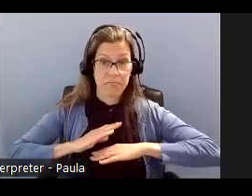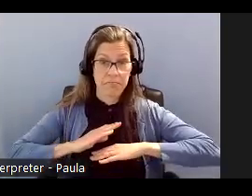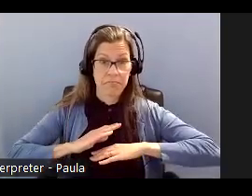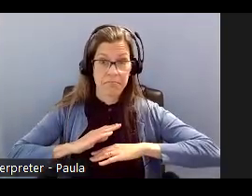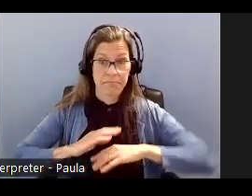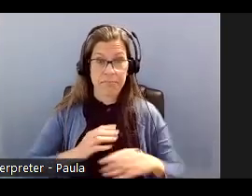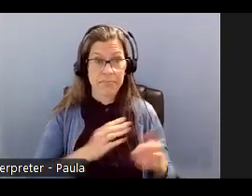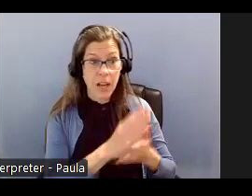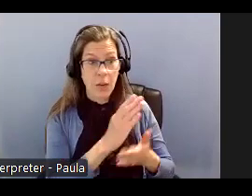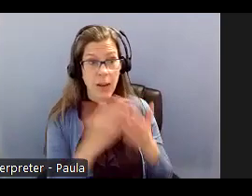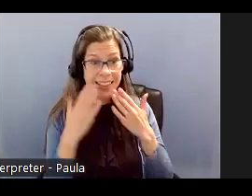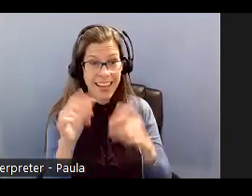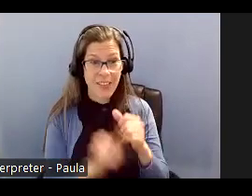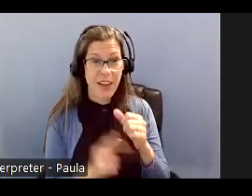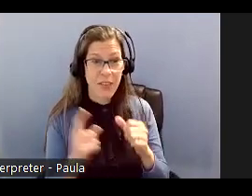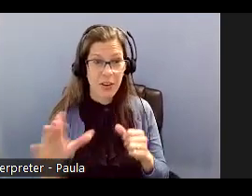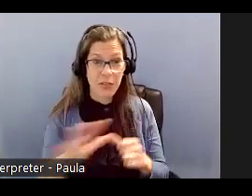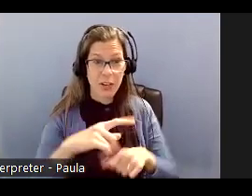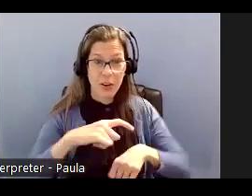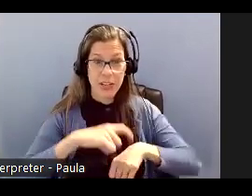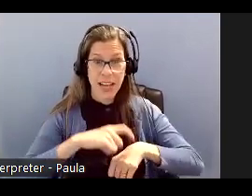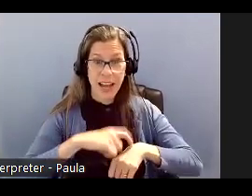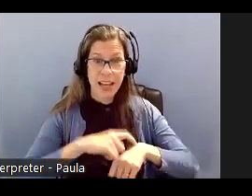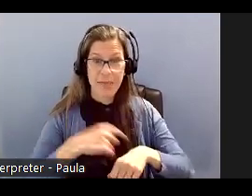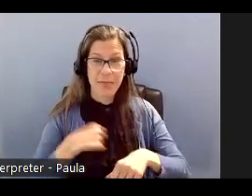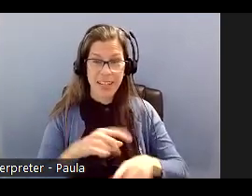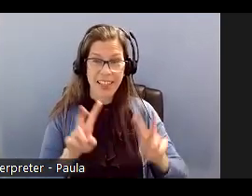All right. Thank you, everyone, for your time. And we look